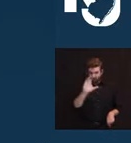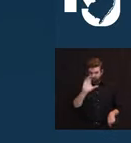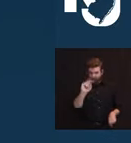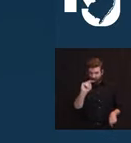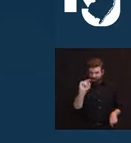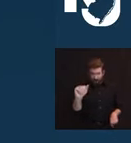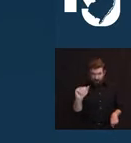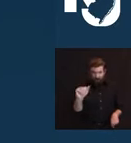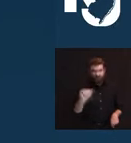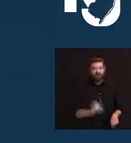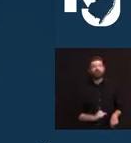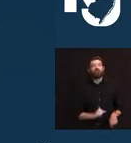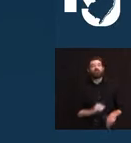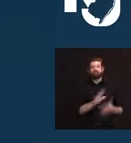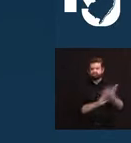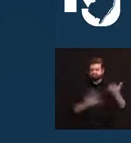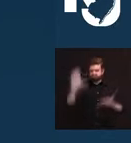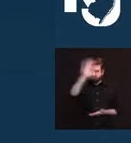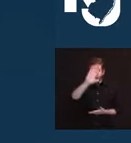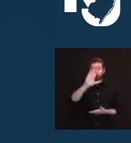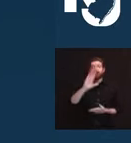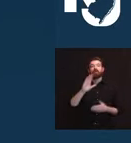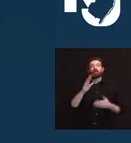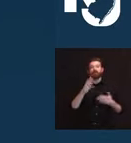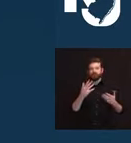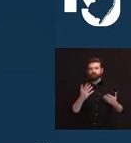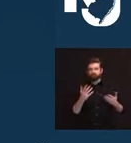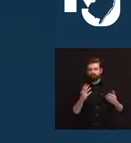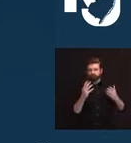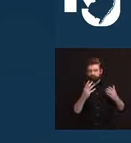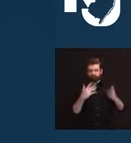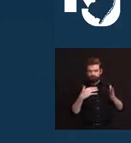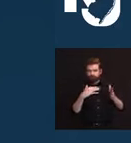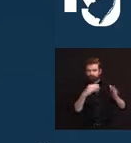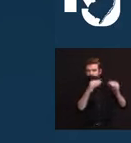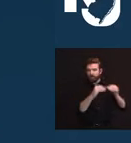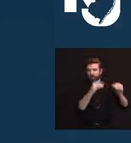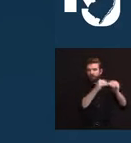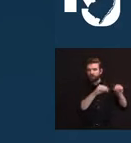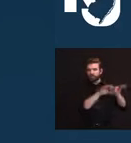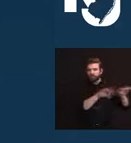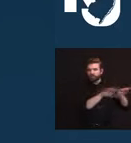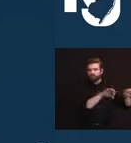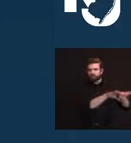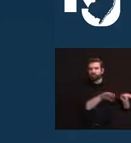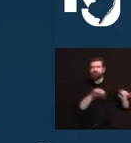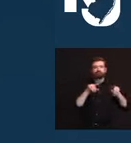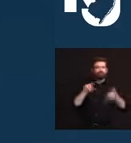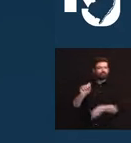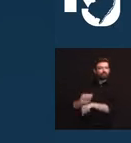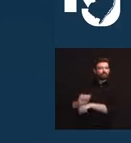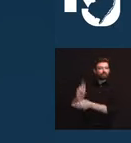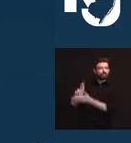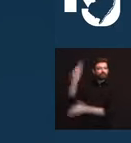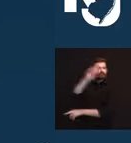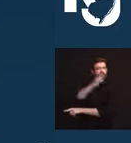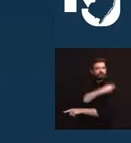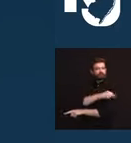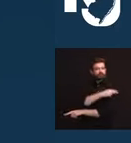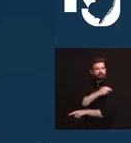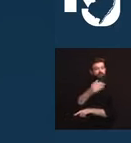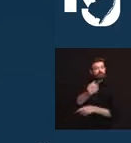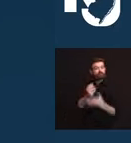at Bloomfield College while continuing to work at University Hospital, and this spring was to be his final semester. He